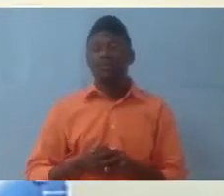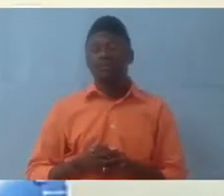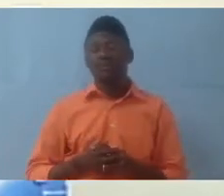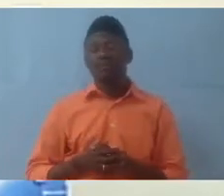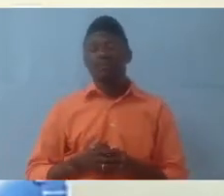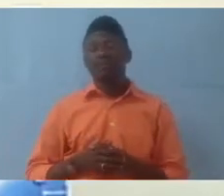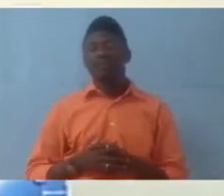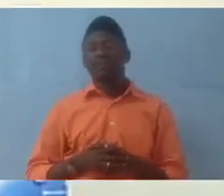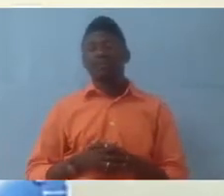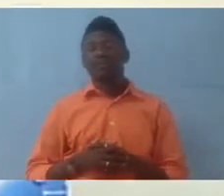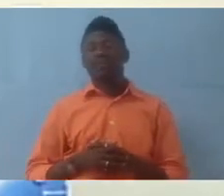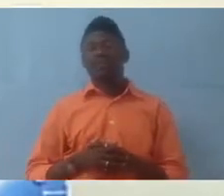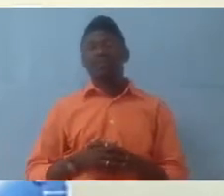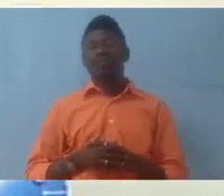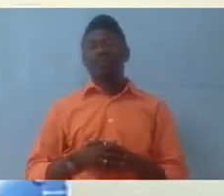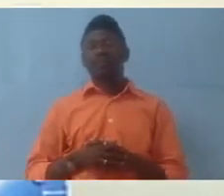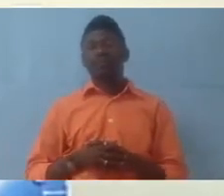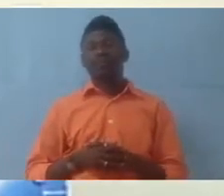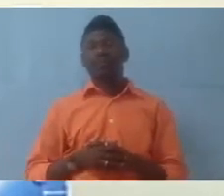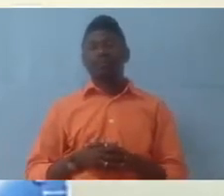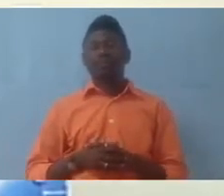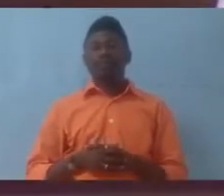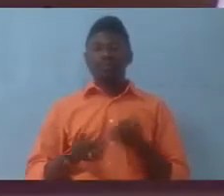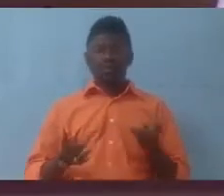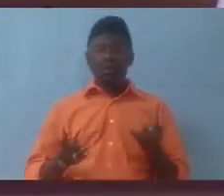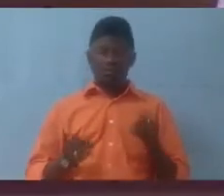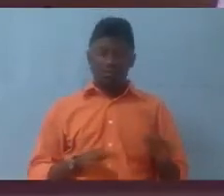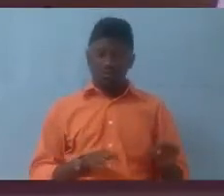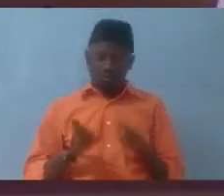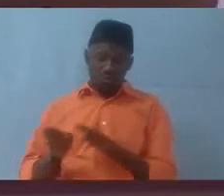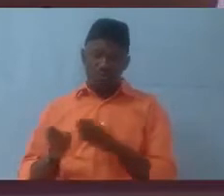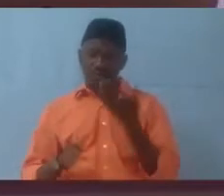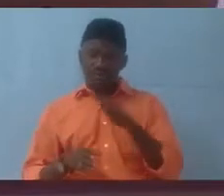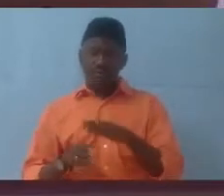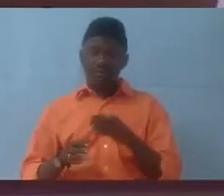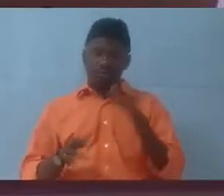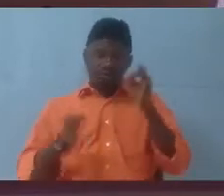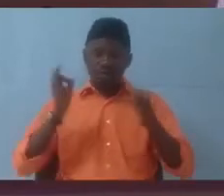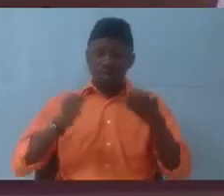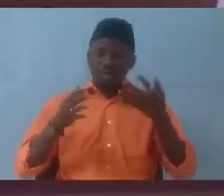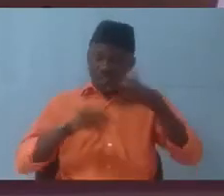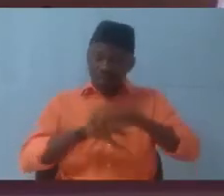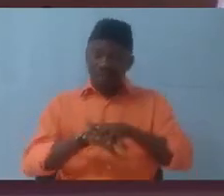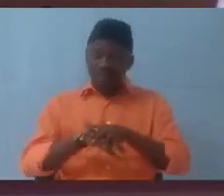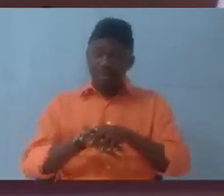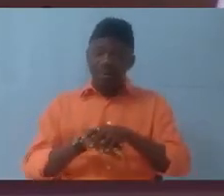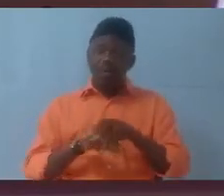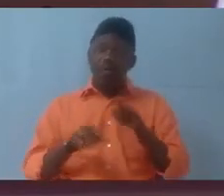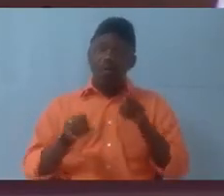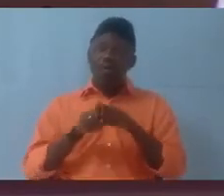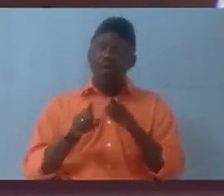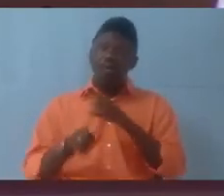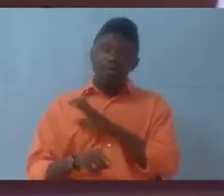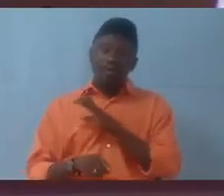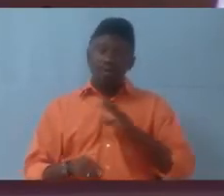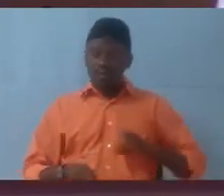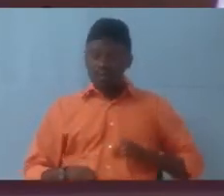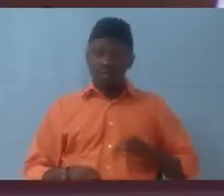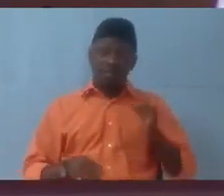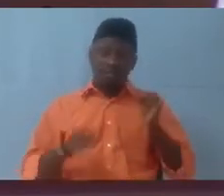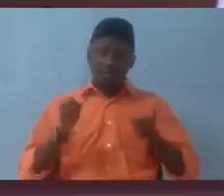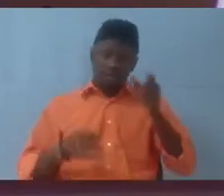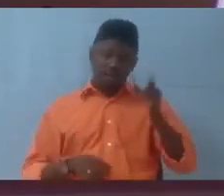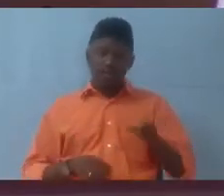bo xamne defna ko ci code bi. So Mr. Gomez, now we've moved from judicial interference by the CJ. Legi nak taxu nañ nak